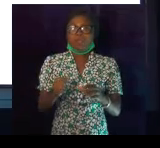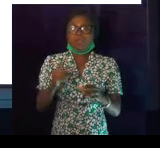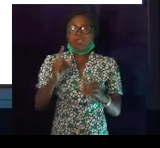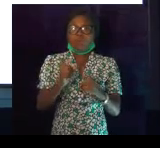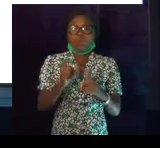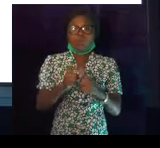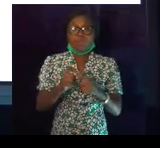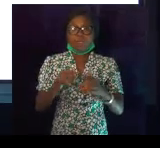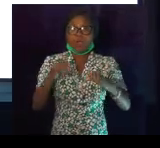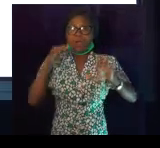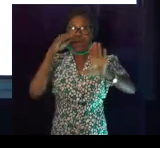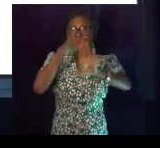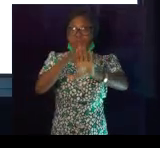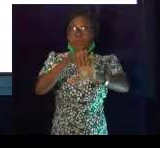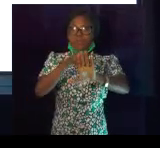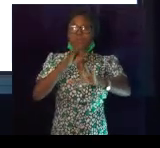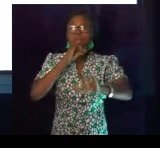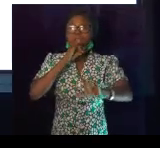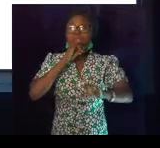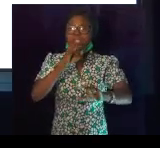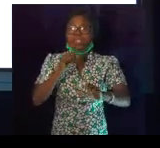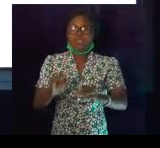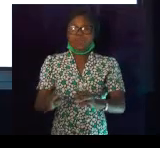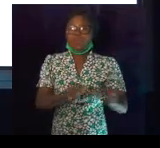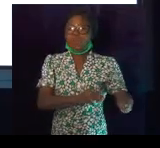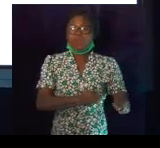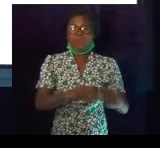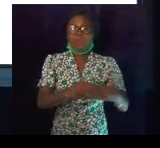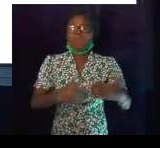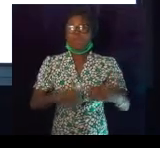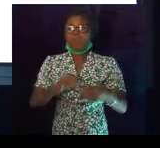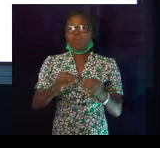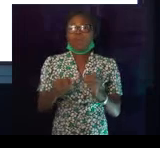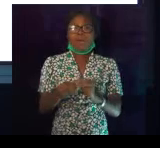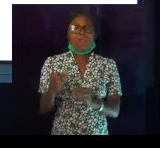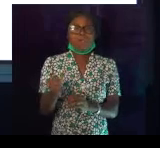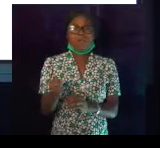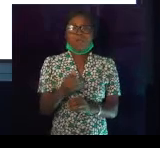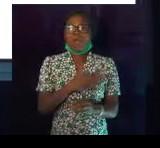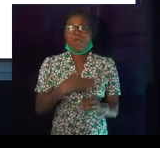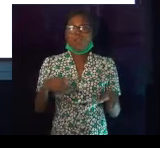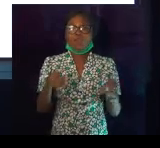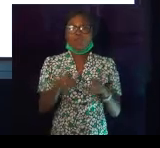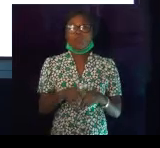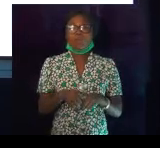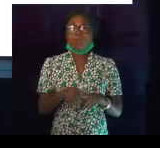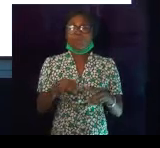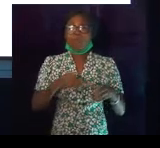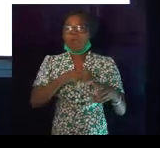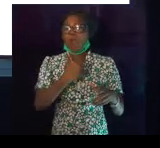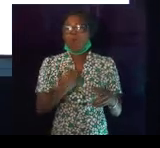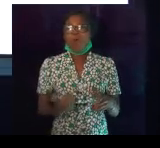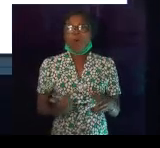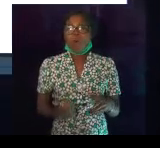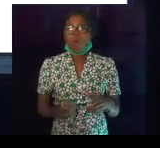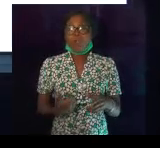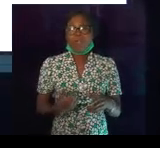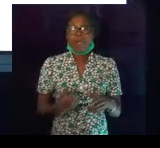preposition. The word at is placed before numbers and also